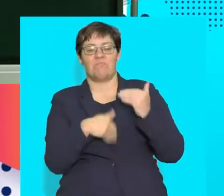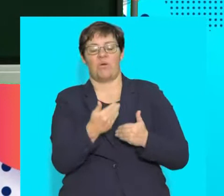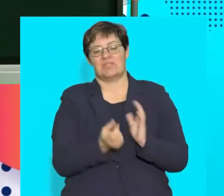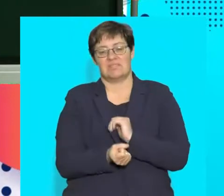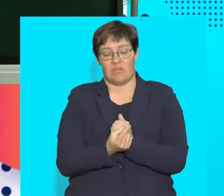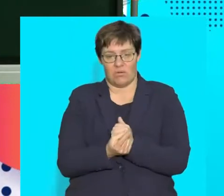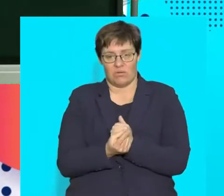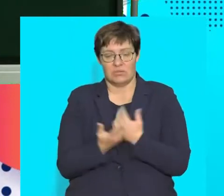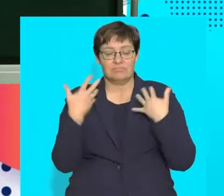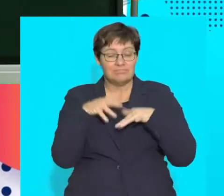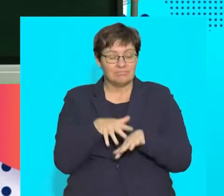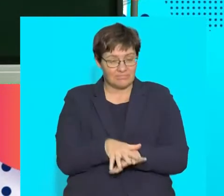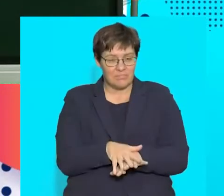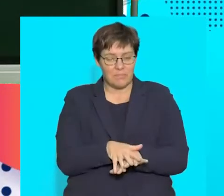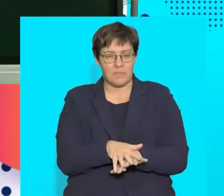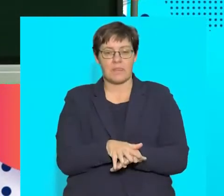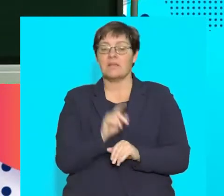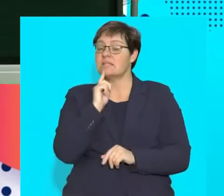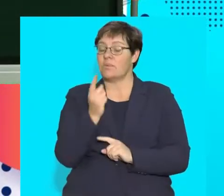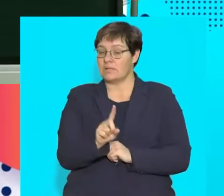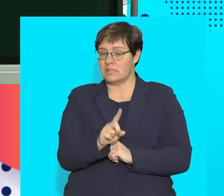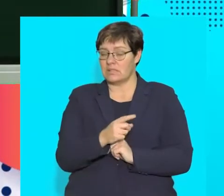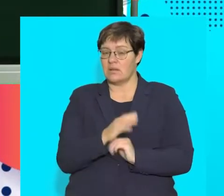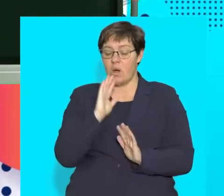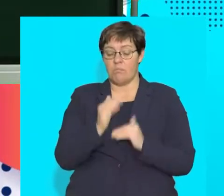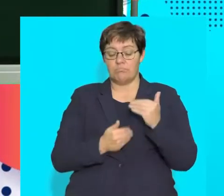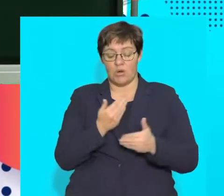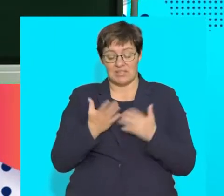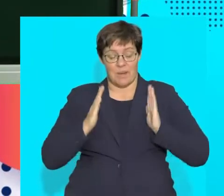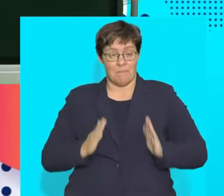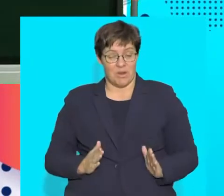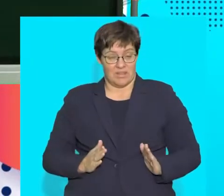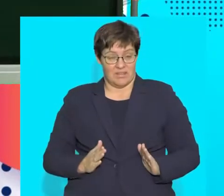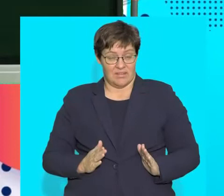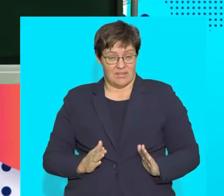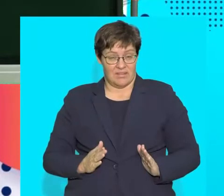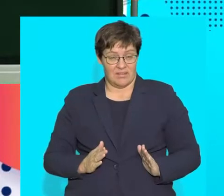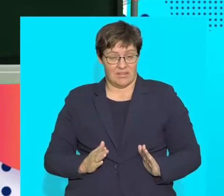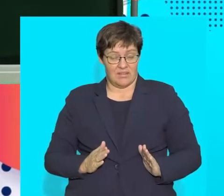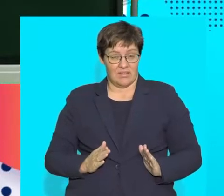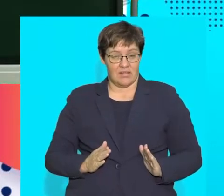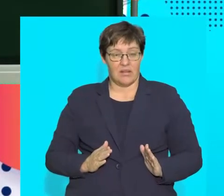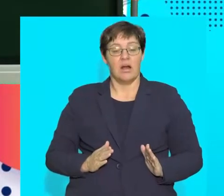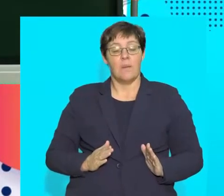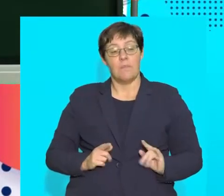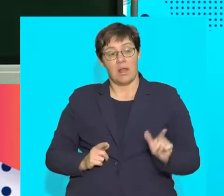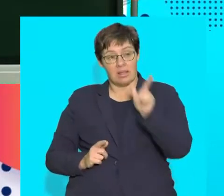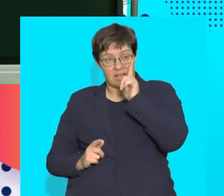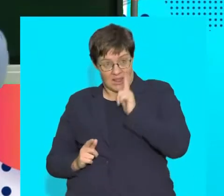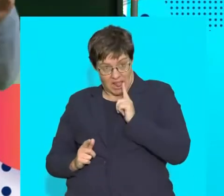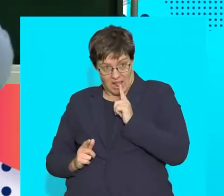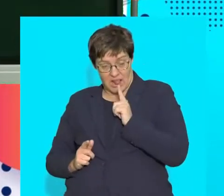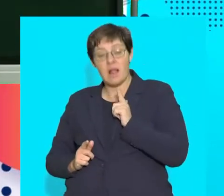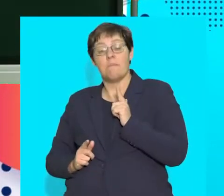that together, it essentially points to processes in the body that respond in an opposite manner to